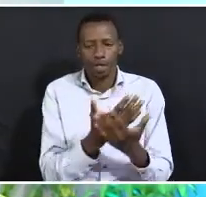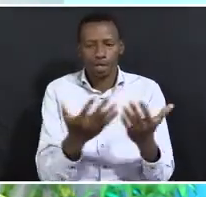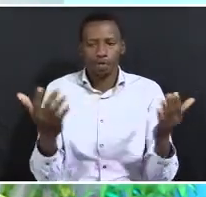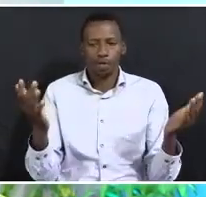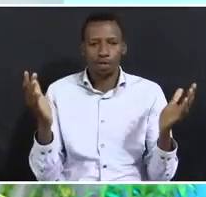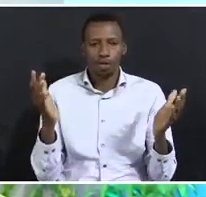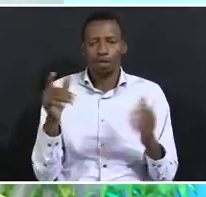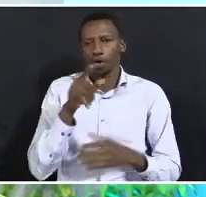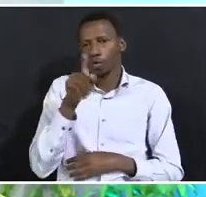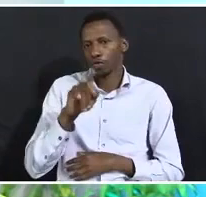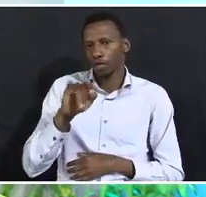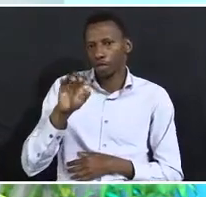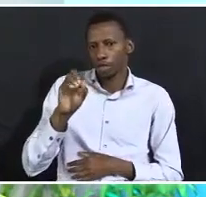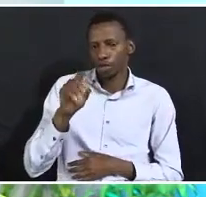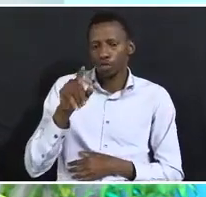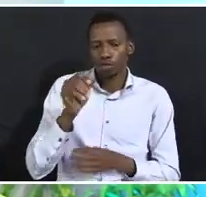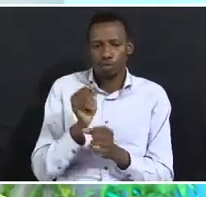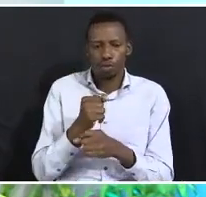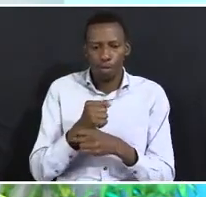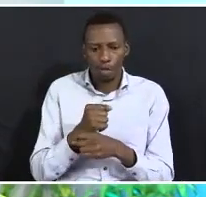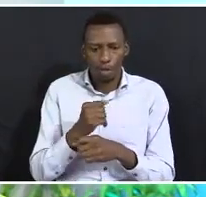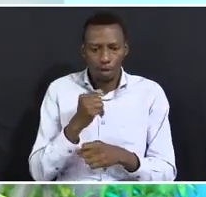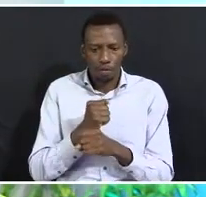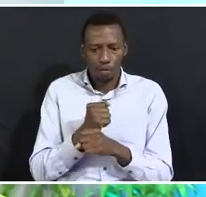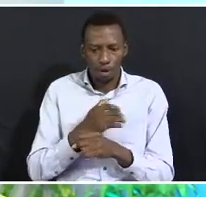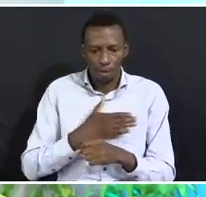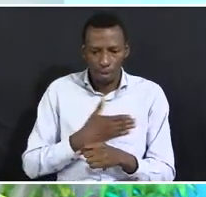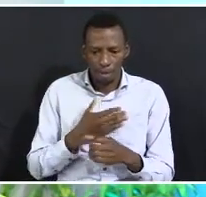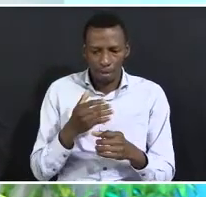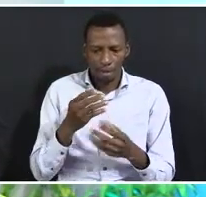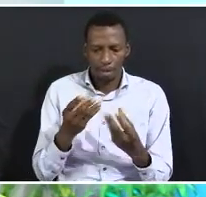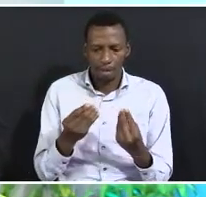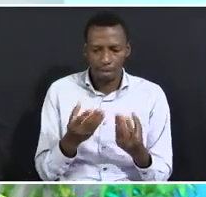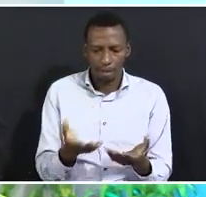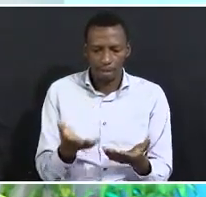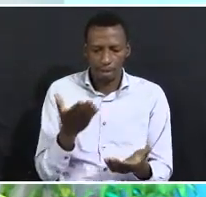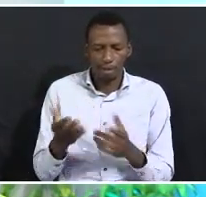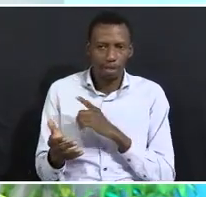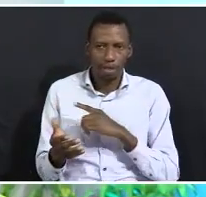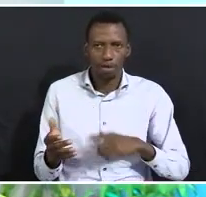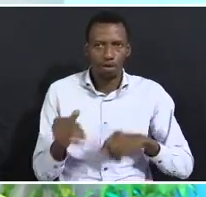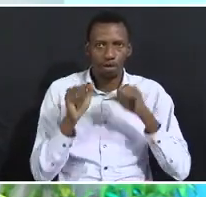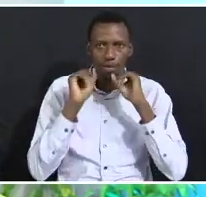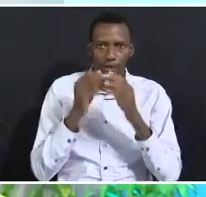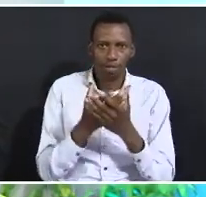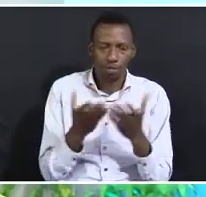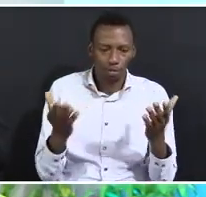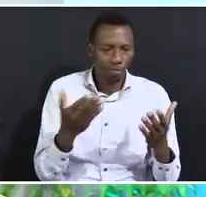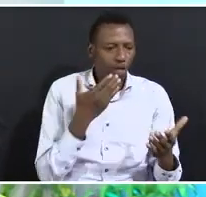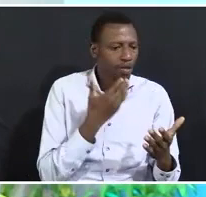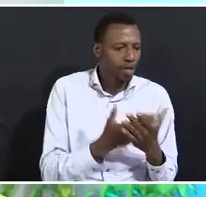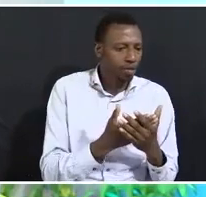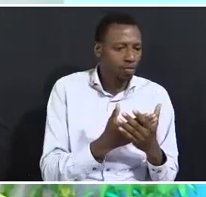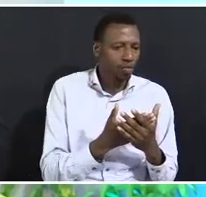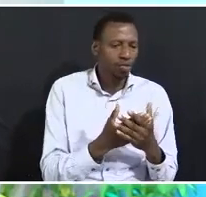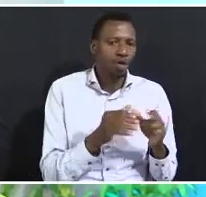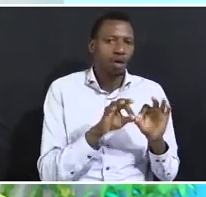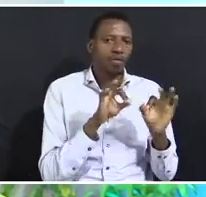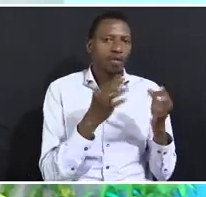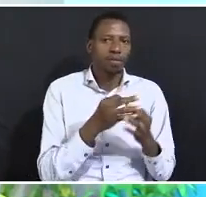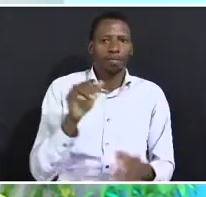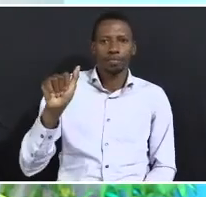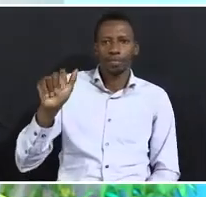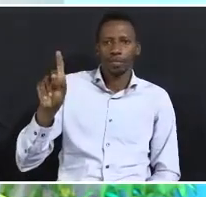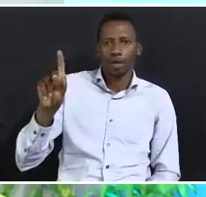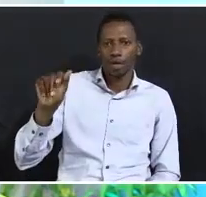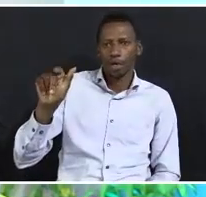work easier here already. May the Lord bless you. Thank you so much, the Kalis. Thank you so much for the wonderful singing.